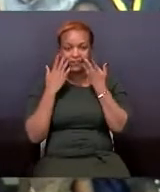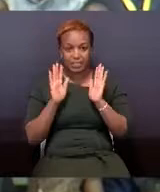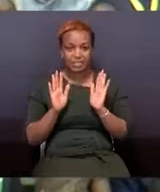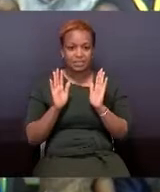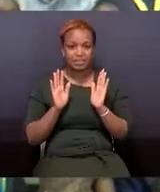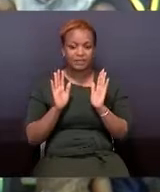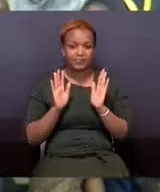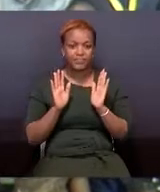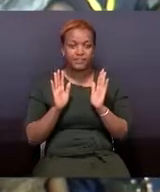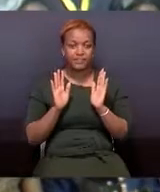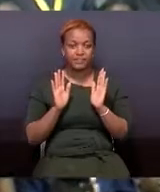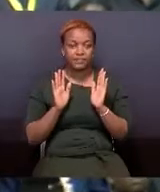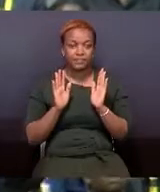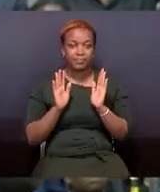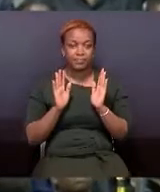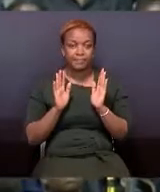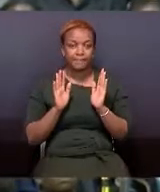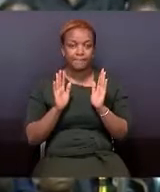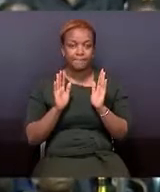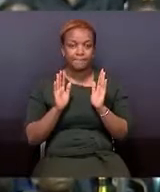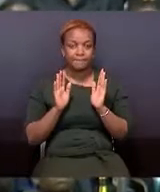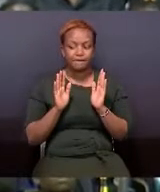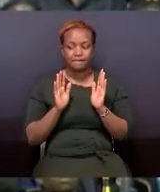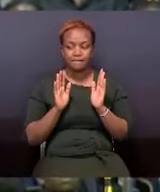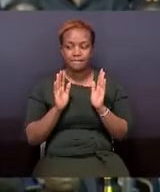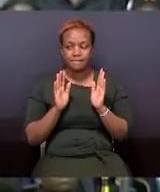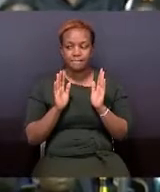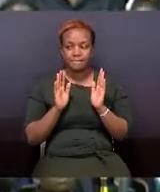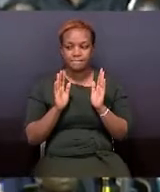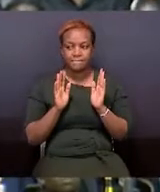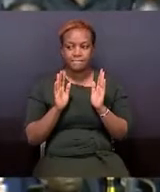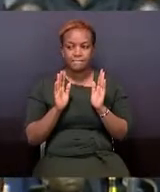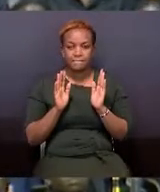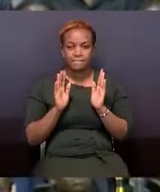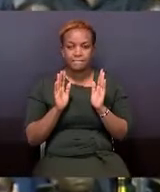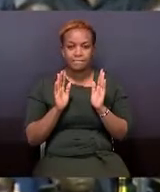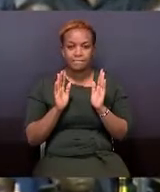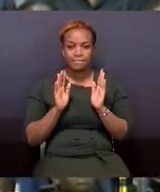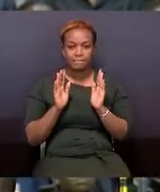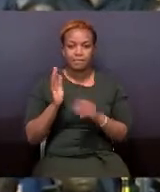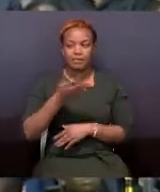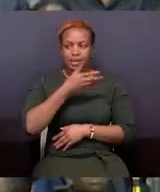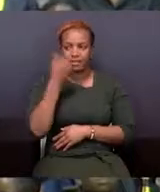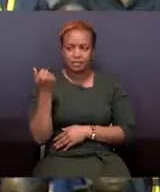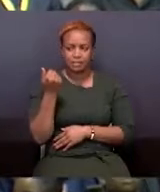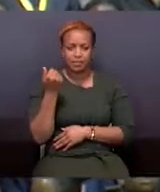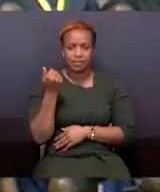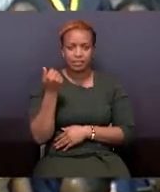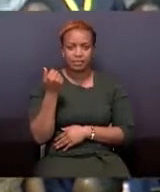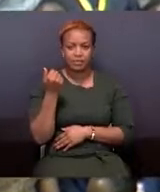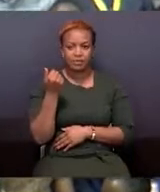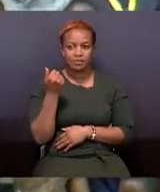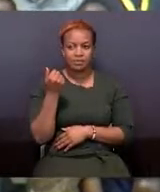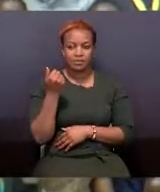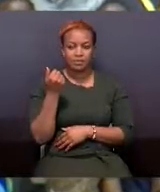alone. I'm with greater, better players, I don't know.